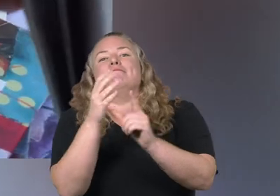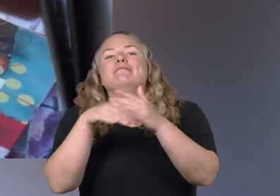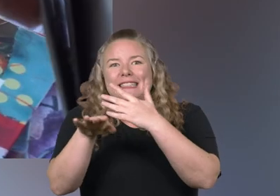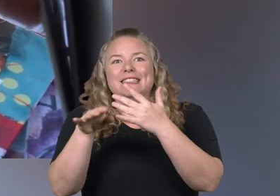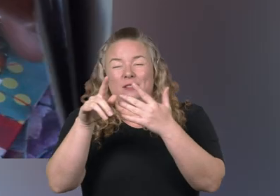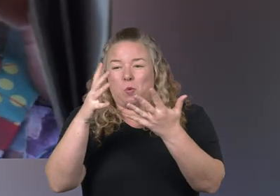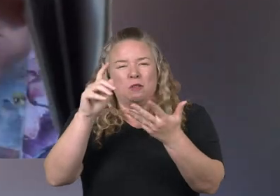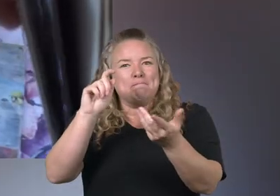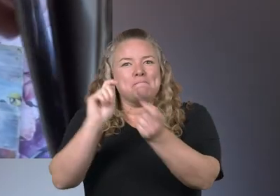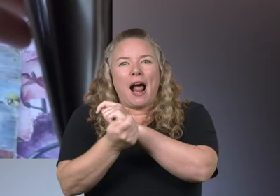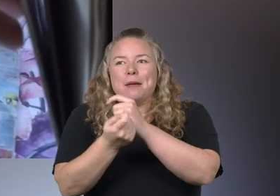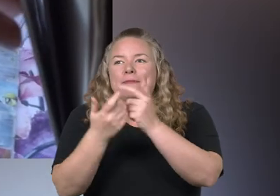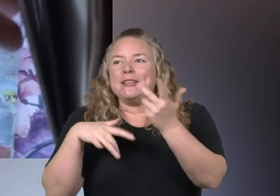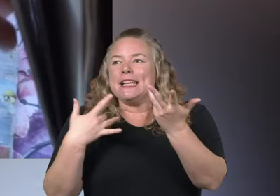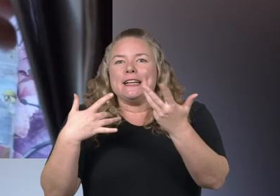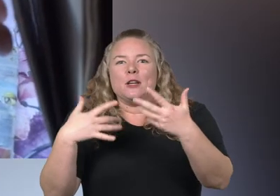new.